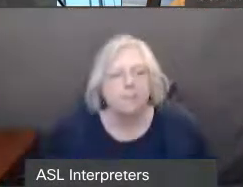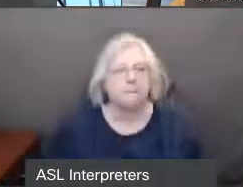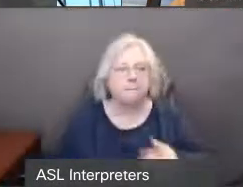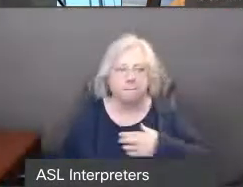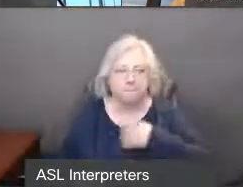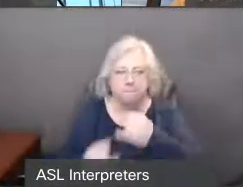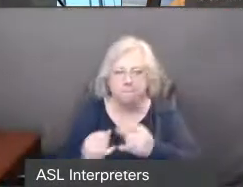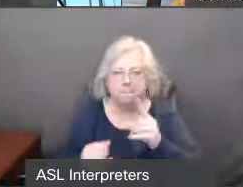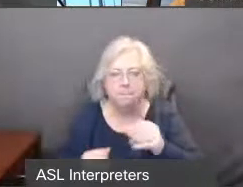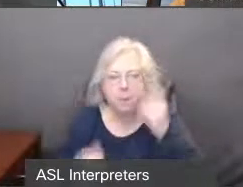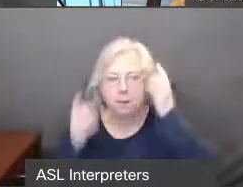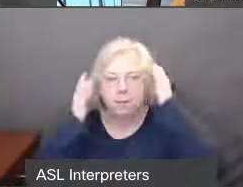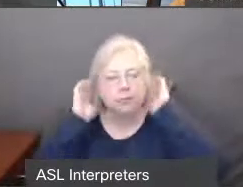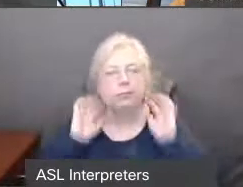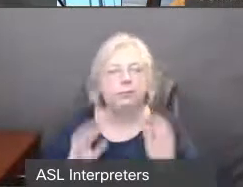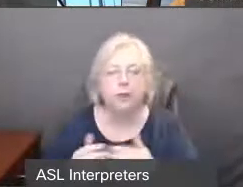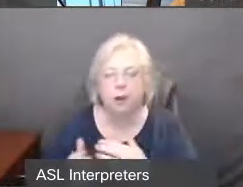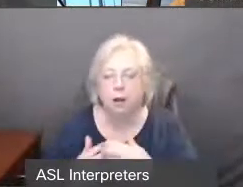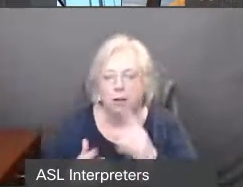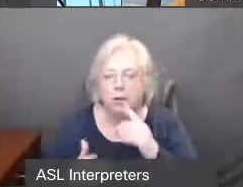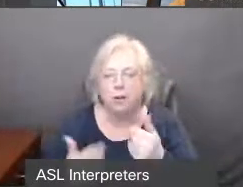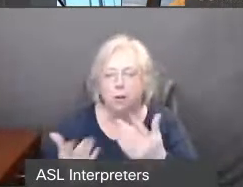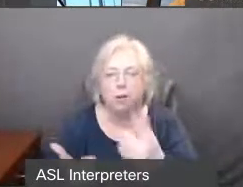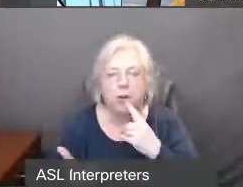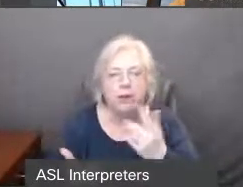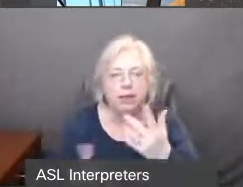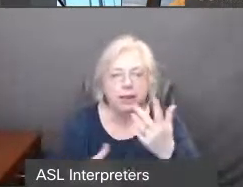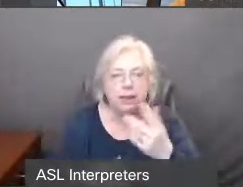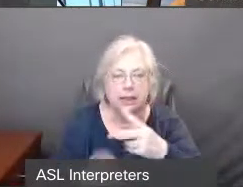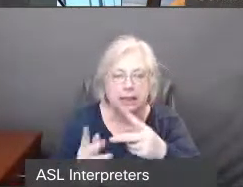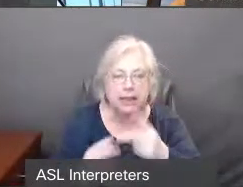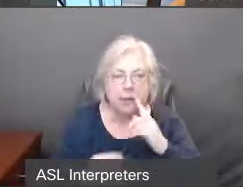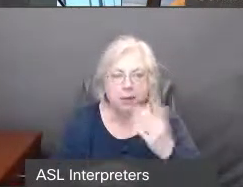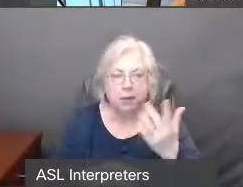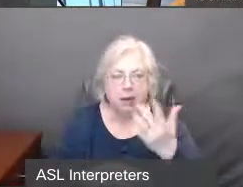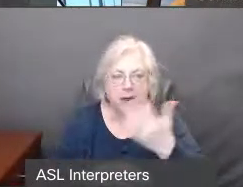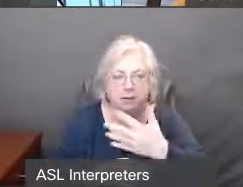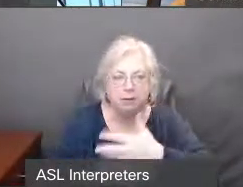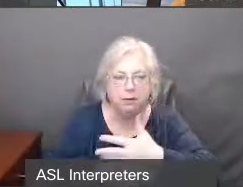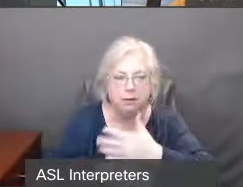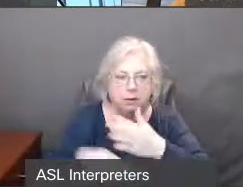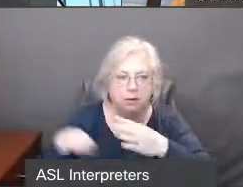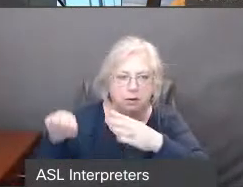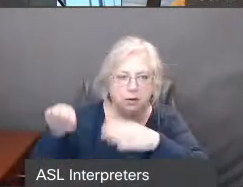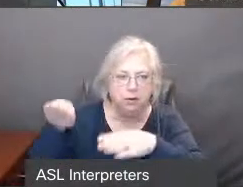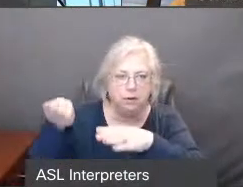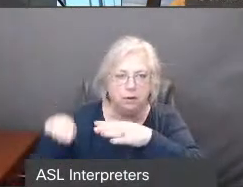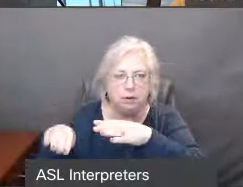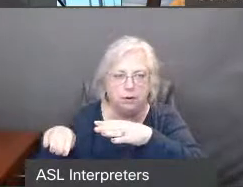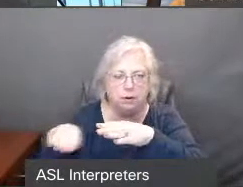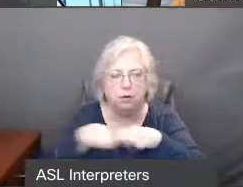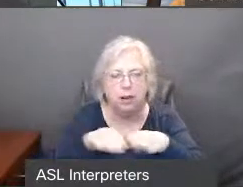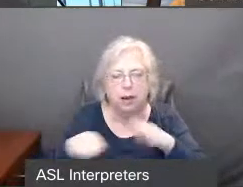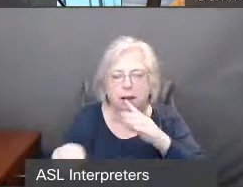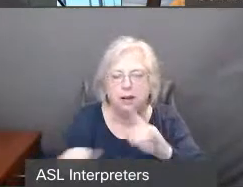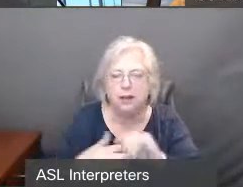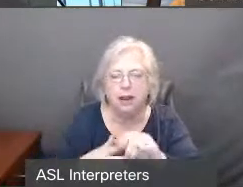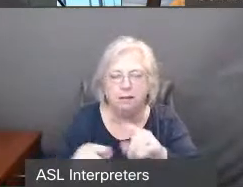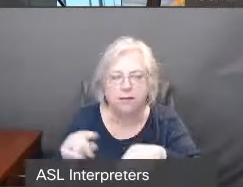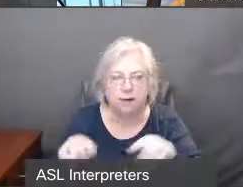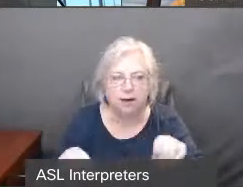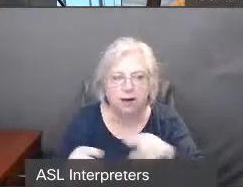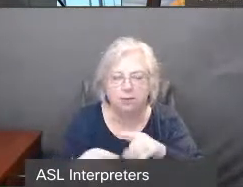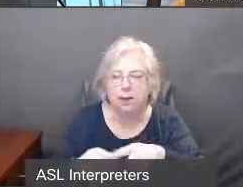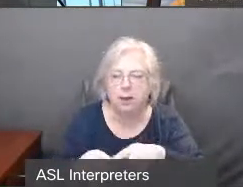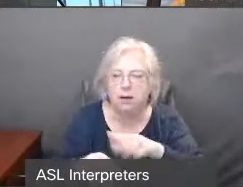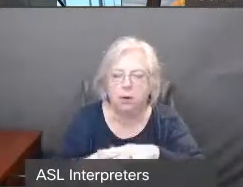is, this site would be graded. Does excavation and grading vary with the type of development it is to become,